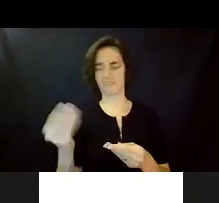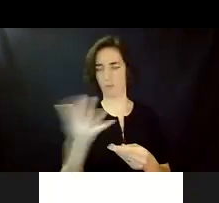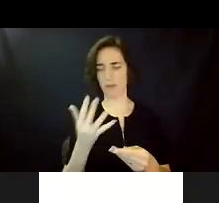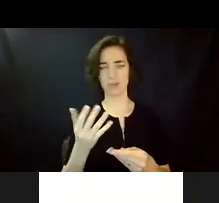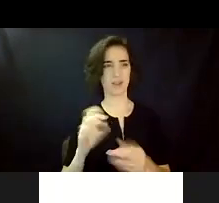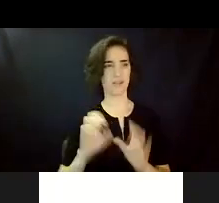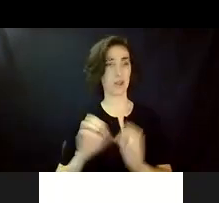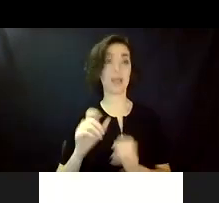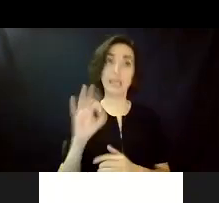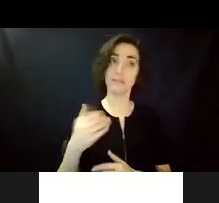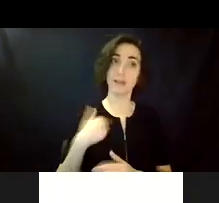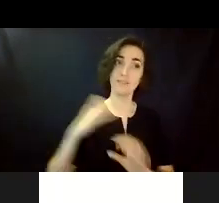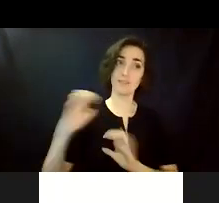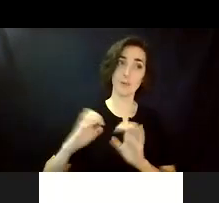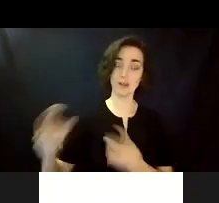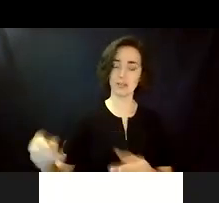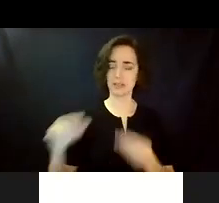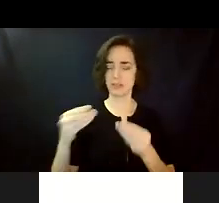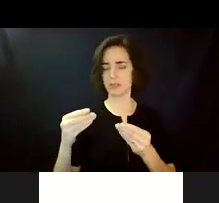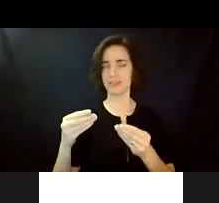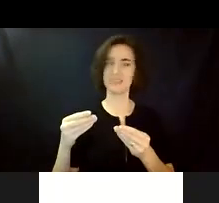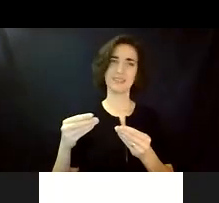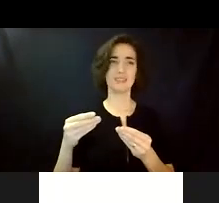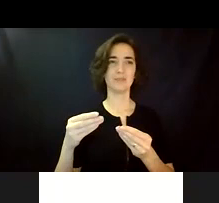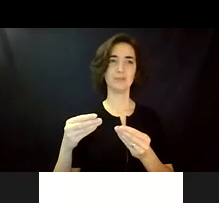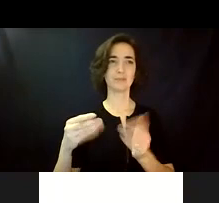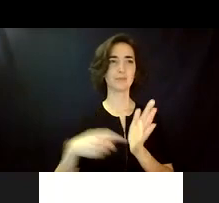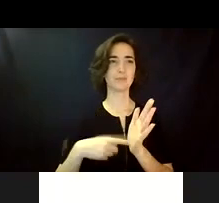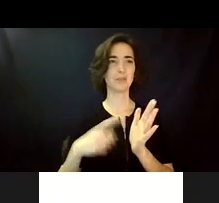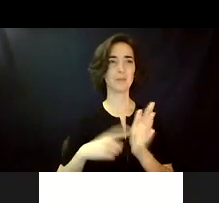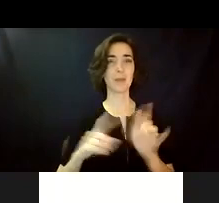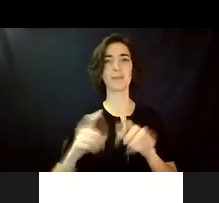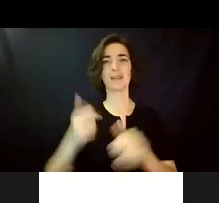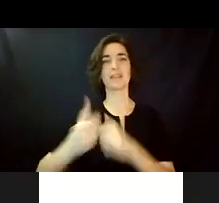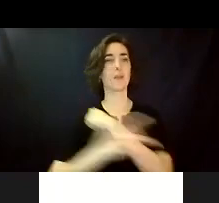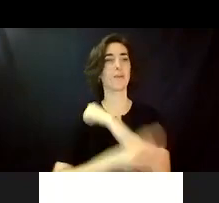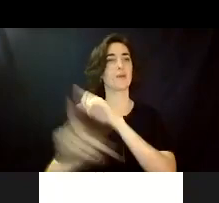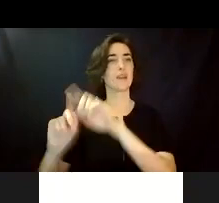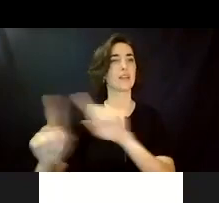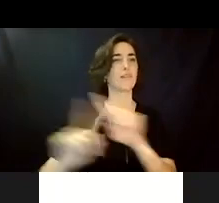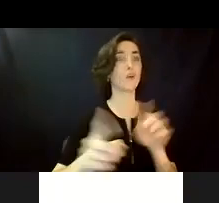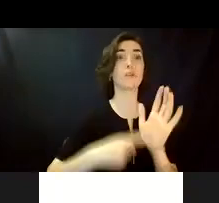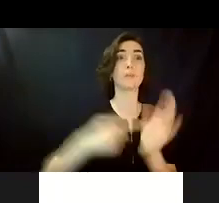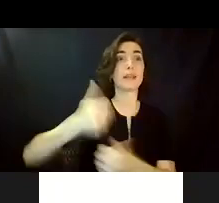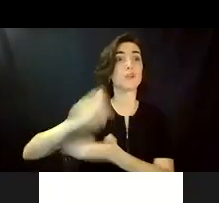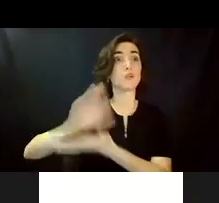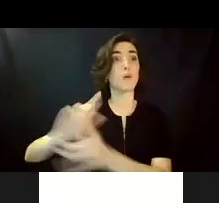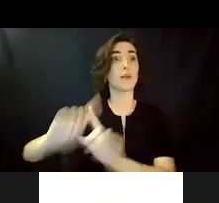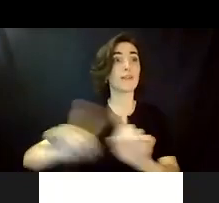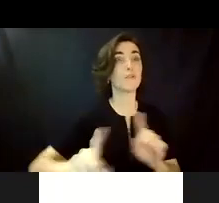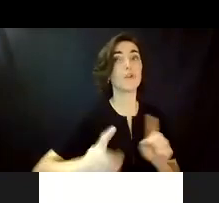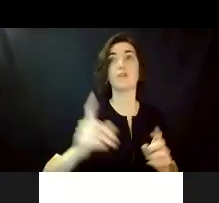there's an evaluation included with the IEP, is different from parish to parish, even school to school, state to state.